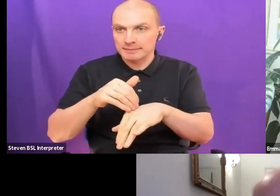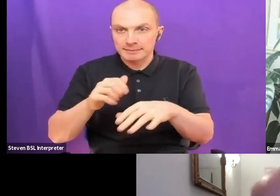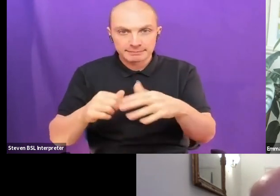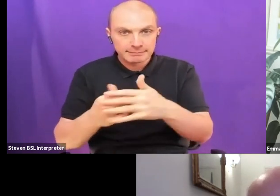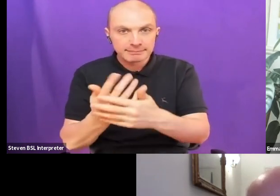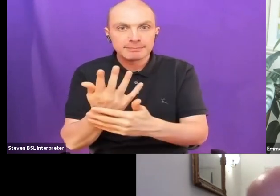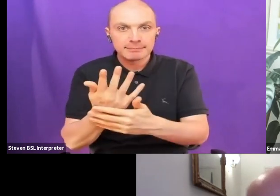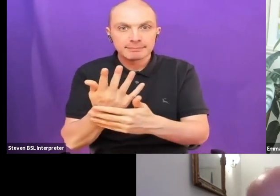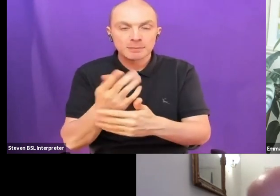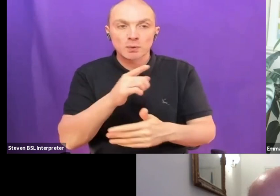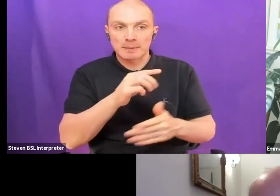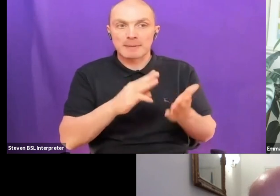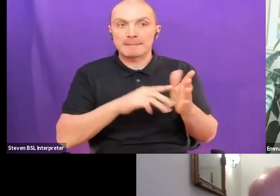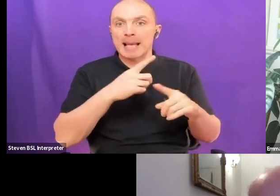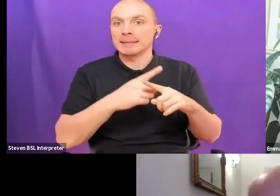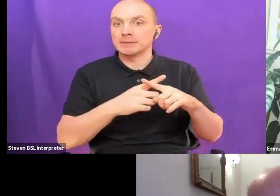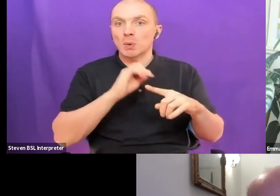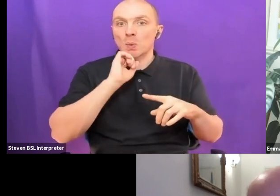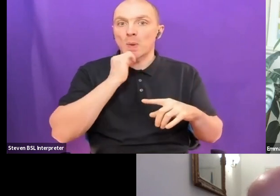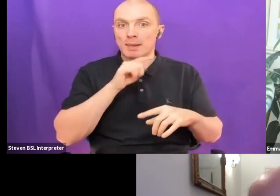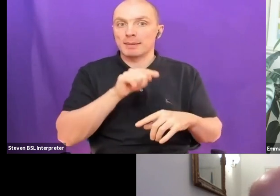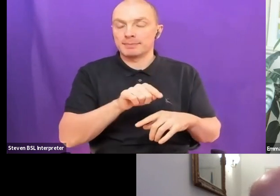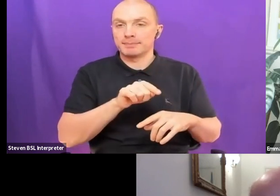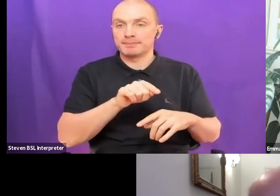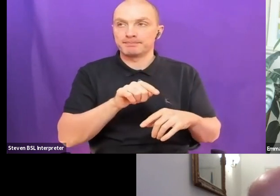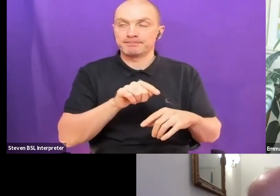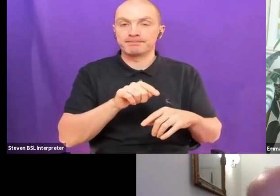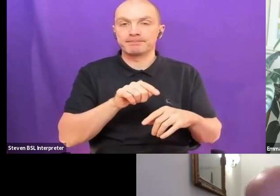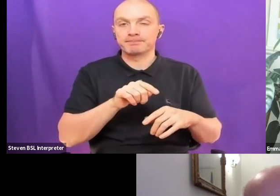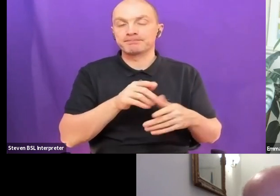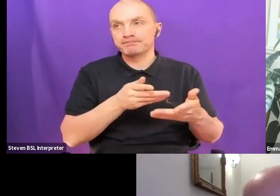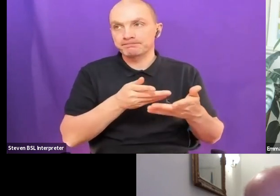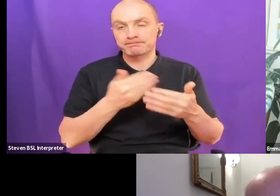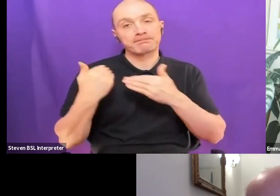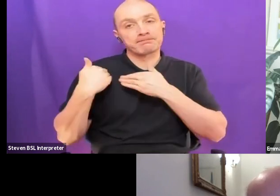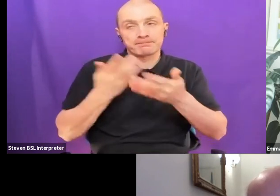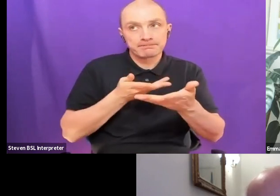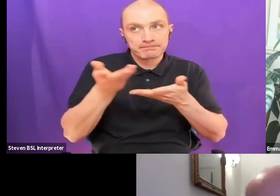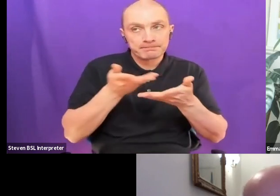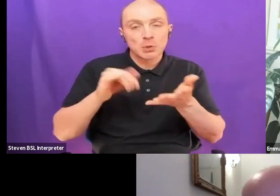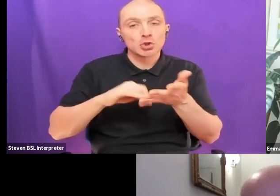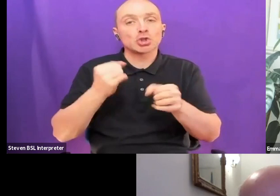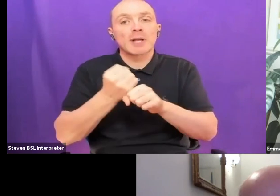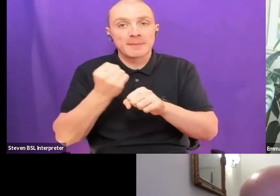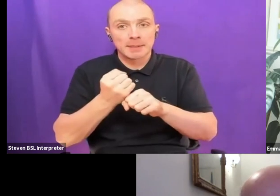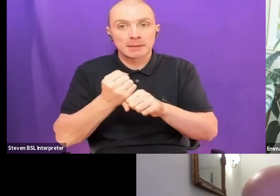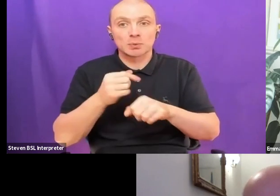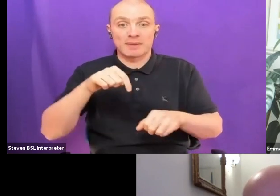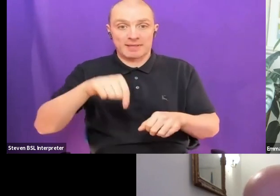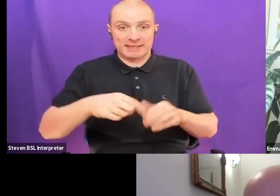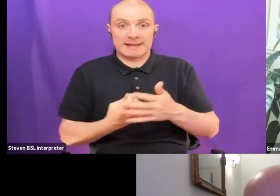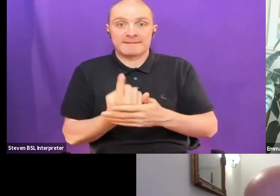advising Scottish Government to make this happen. And so events like today and the DES survey